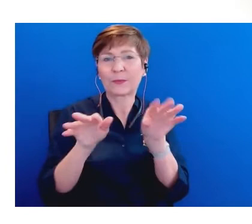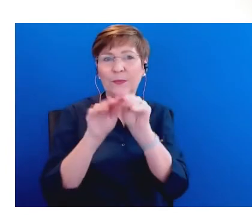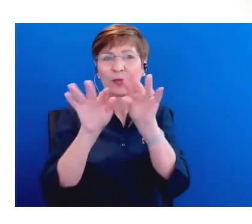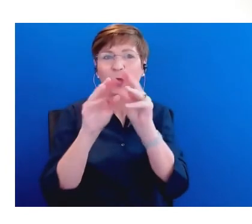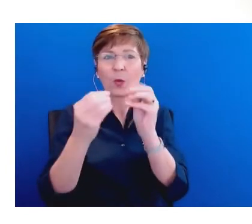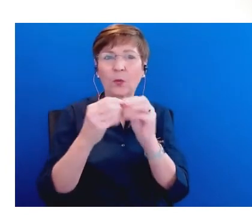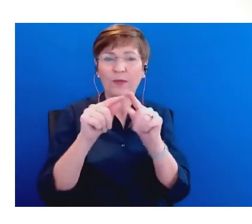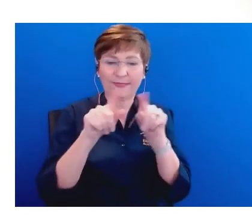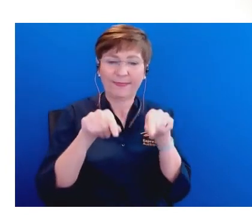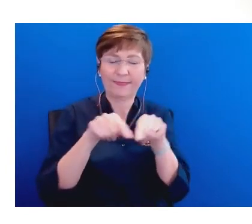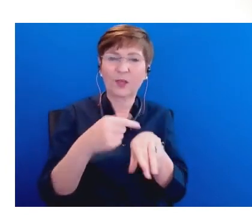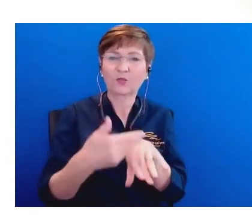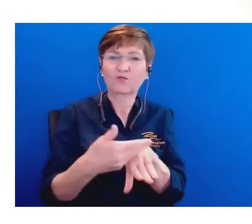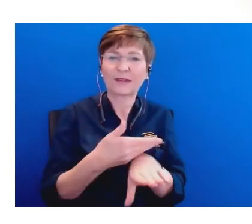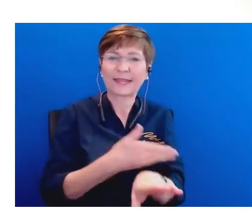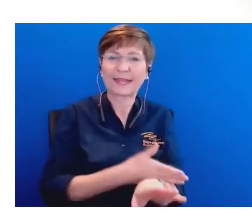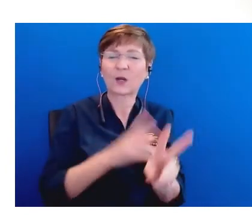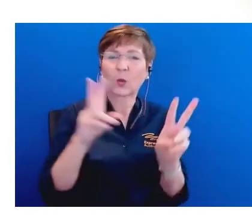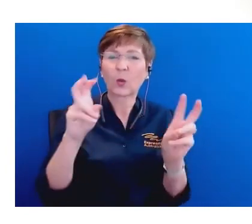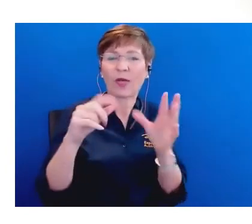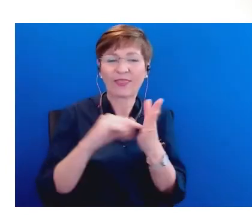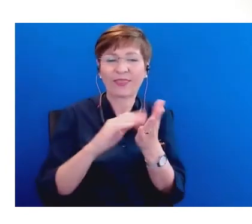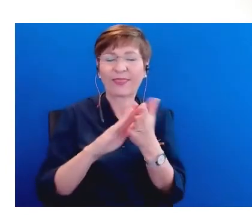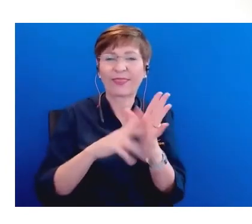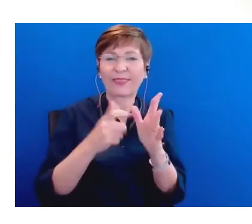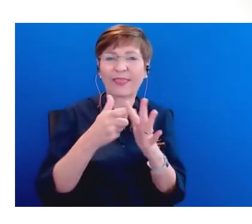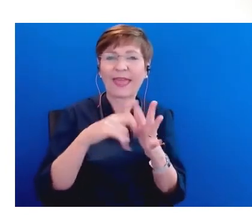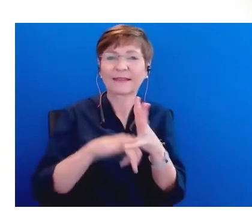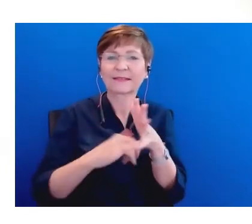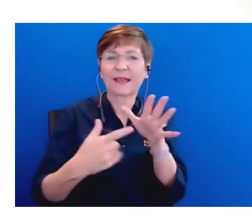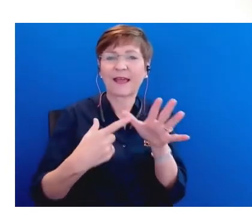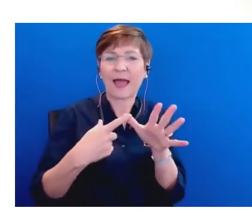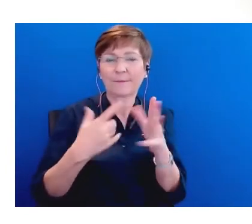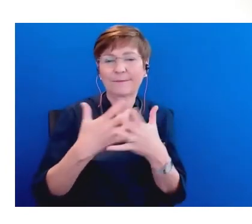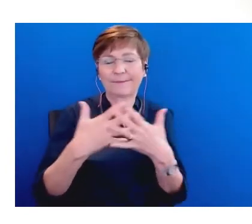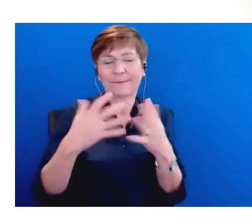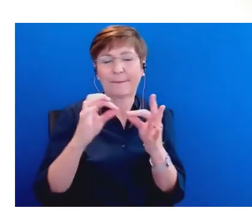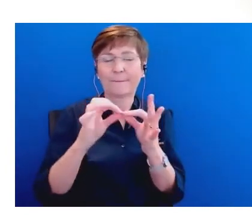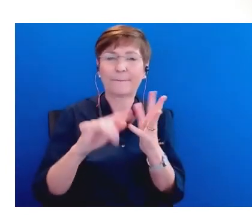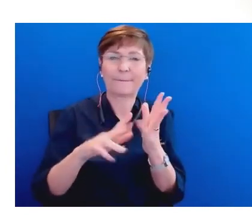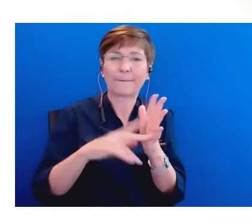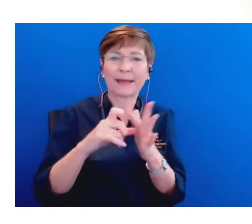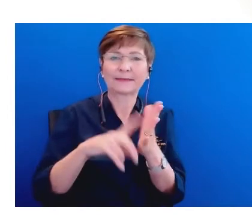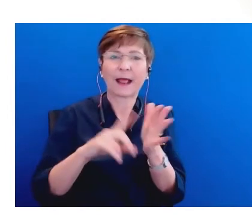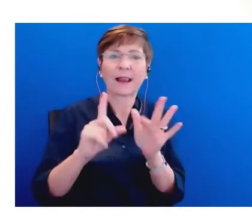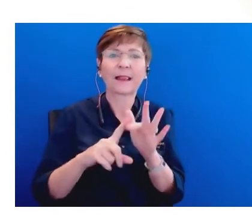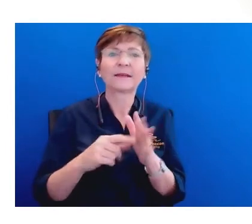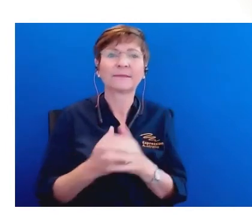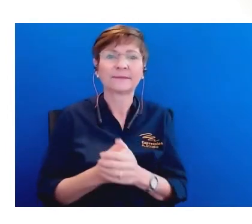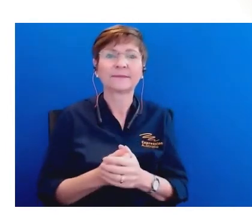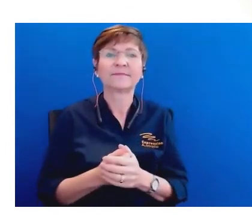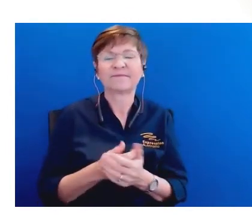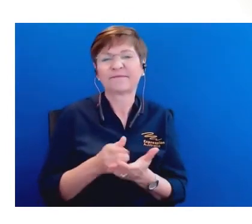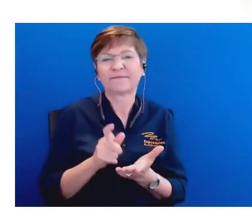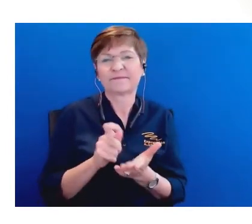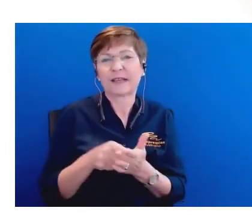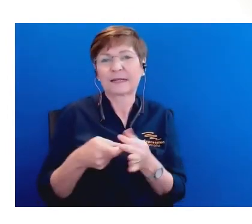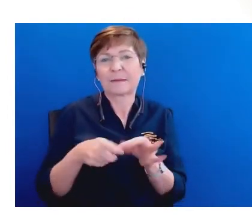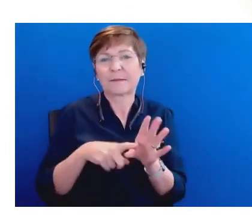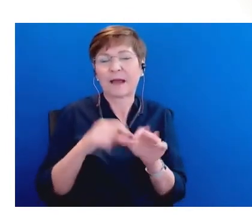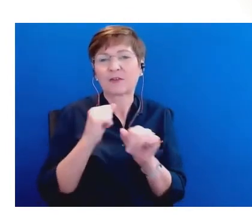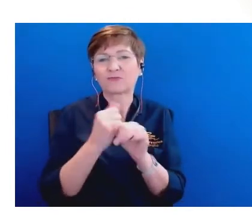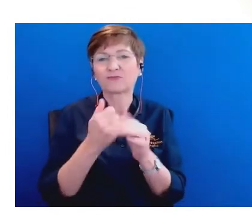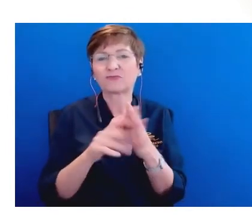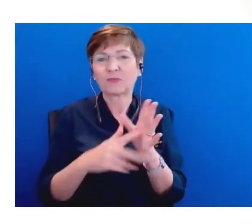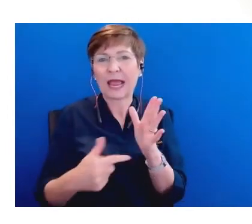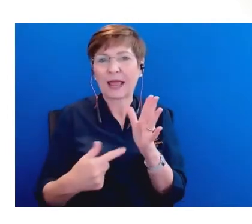Bundle. That was funded by the Australian Communications Consumer Action Network grants program. And